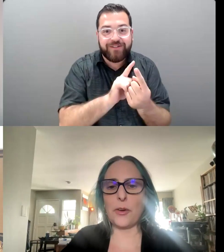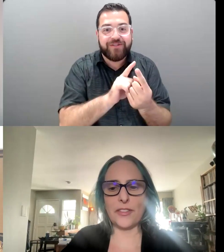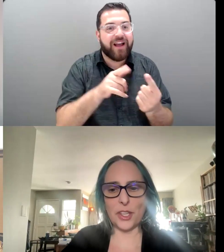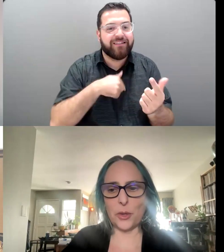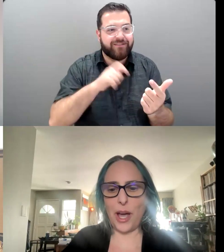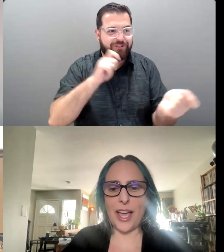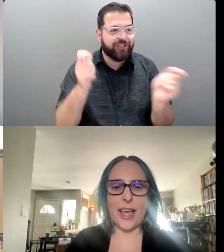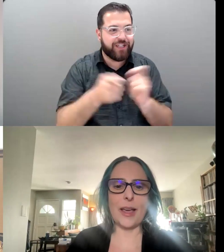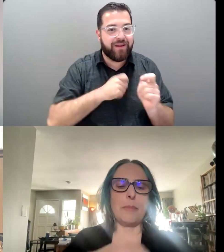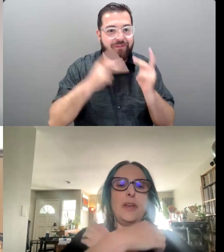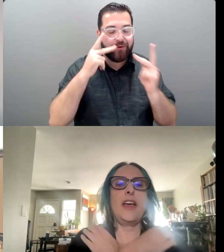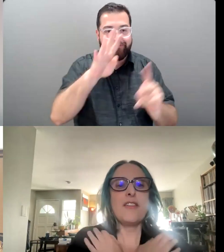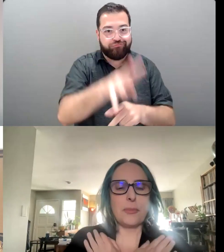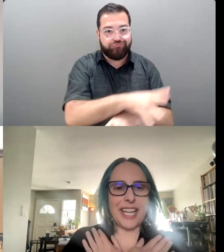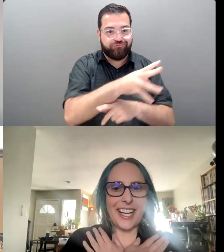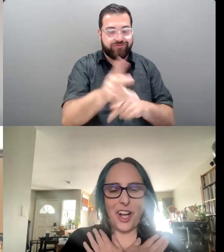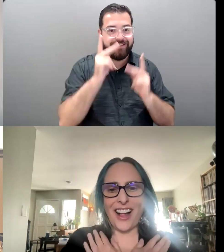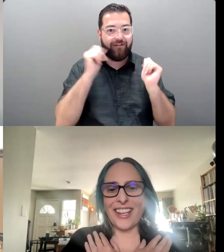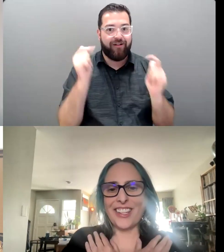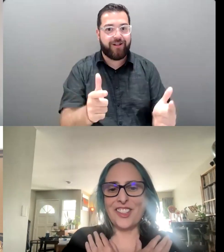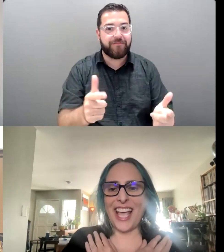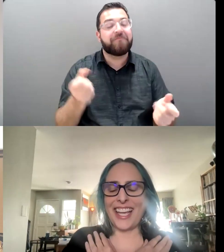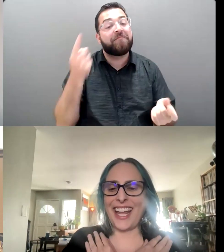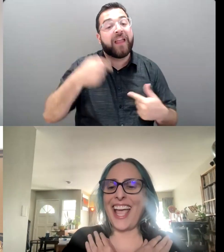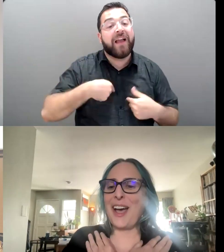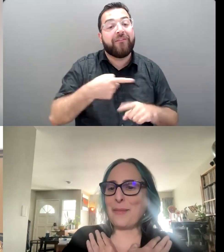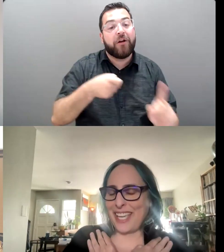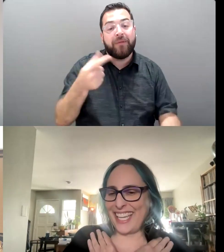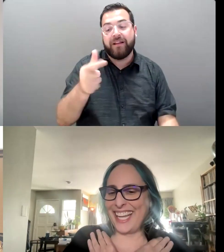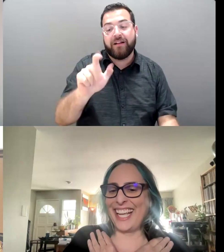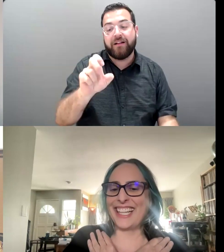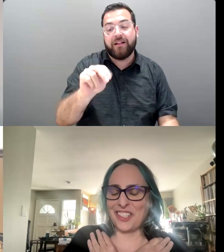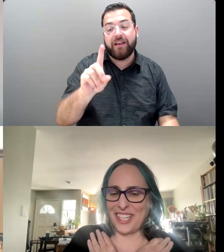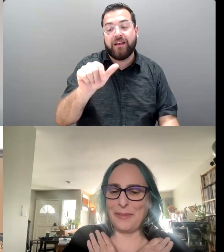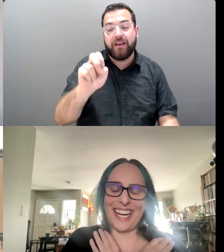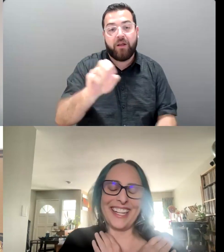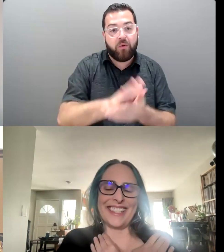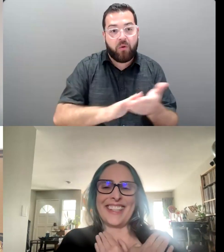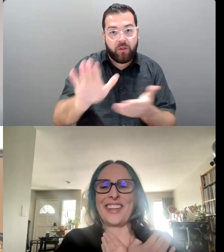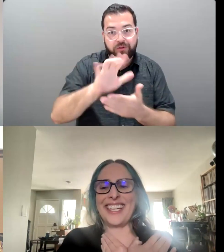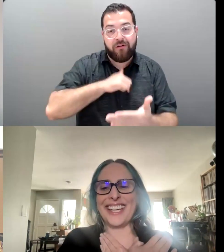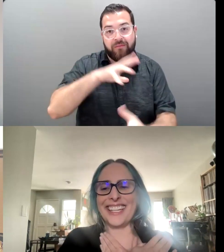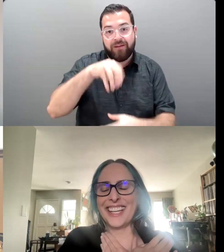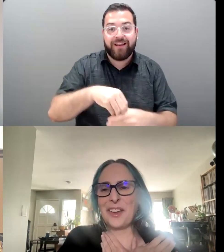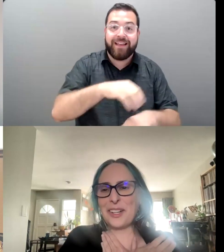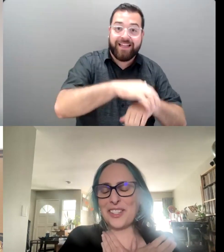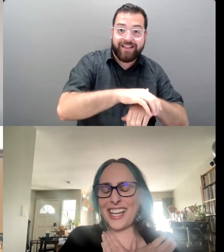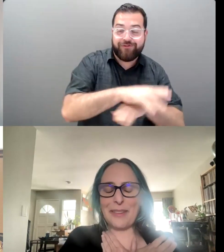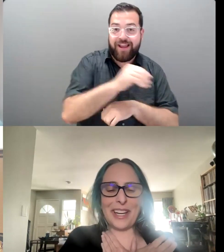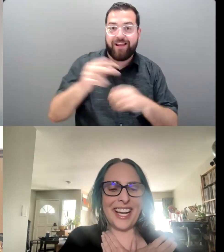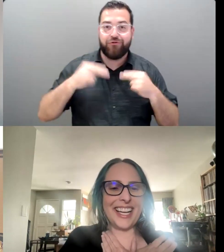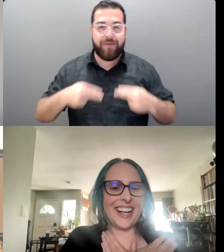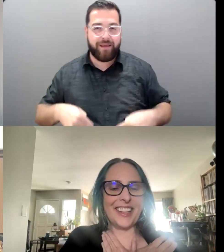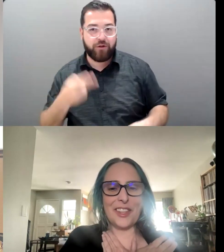to gallery view. I am from Glendale College and I am in English and humanities. That's funny that we're